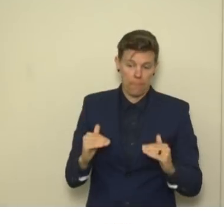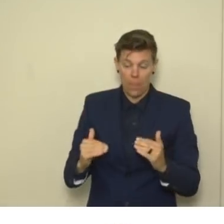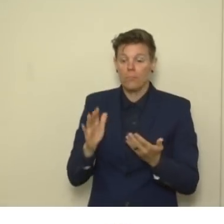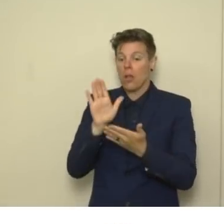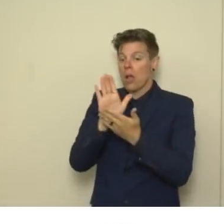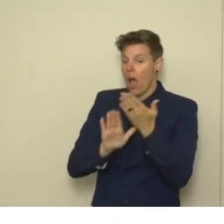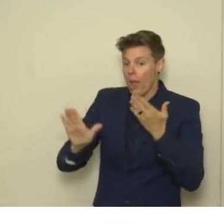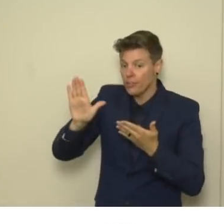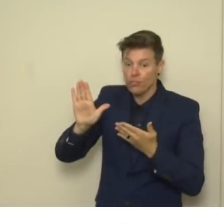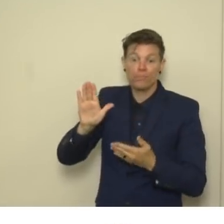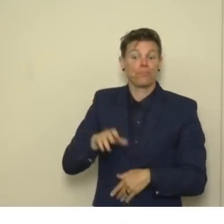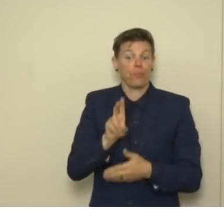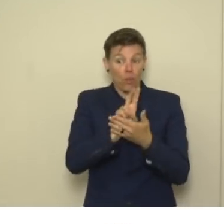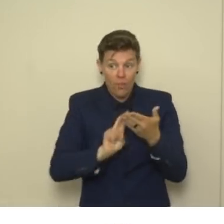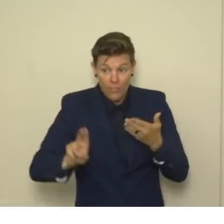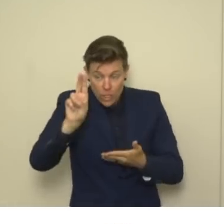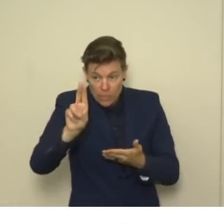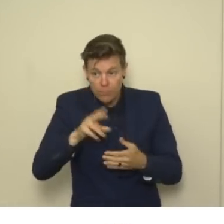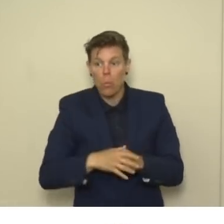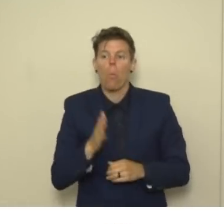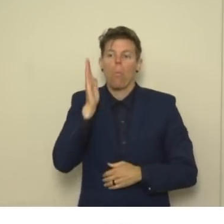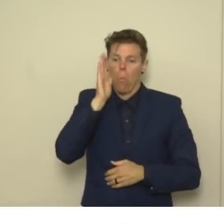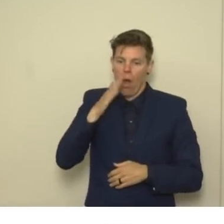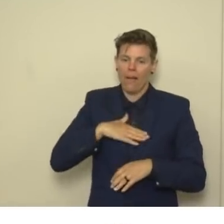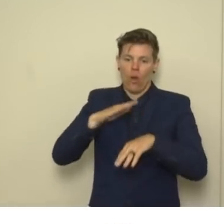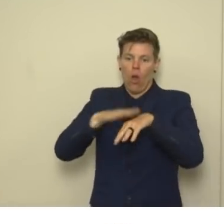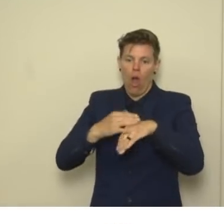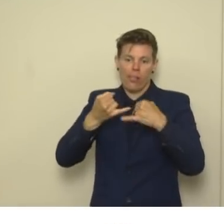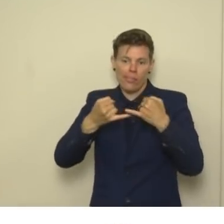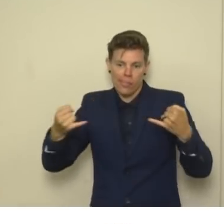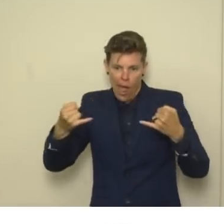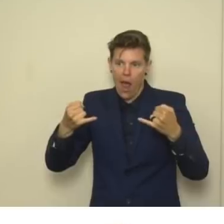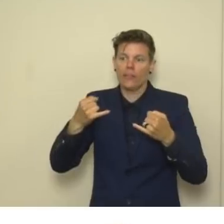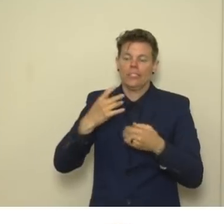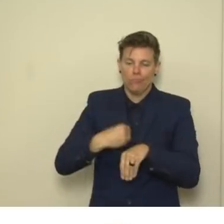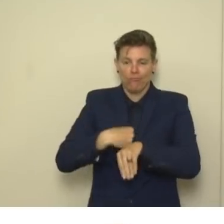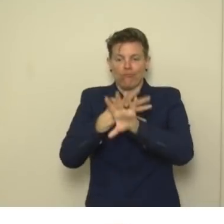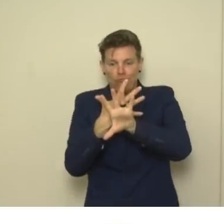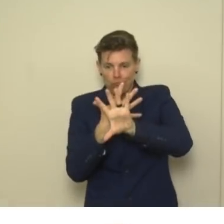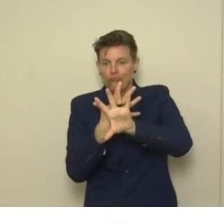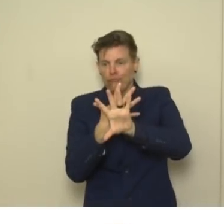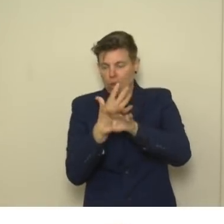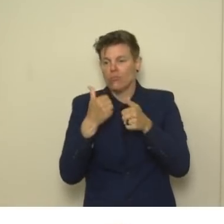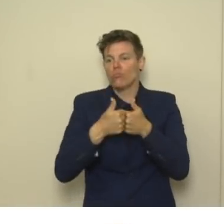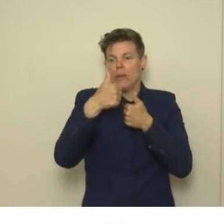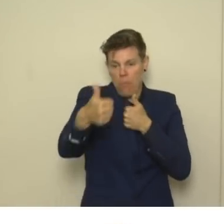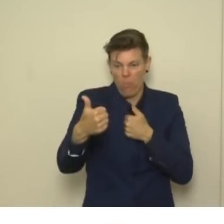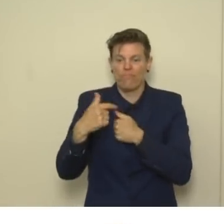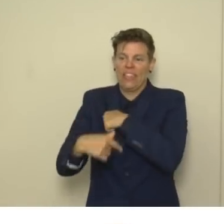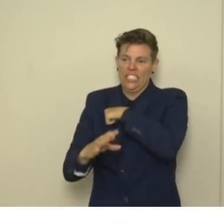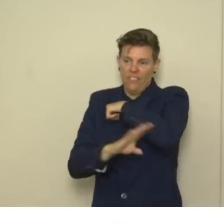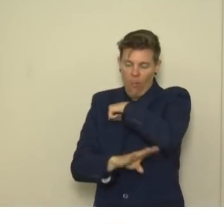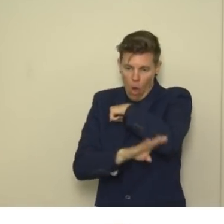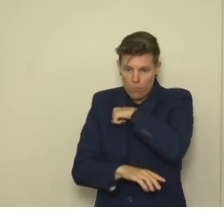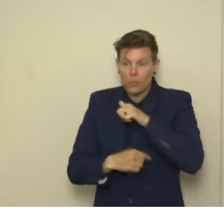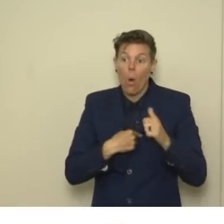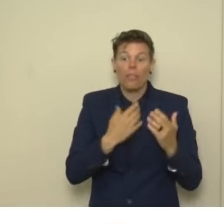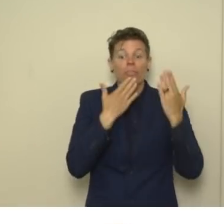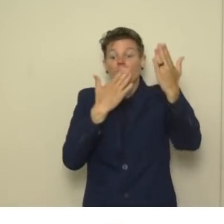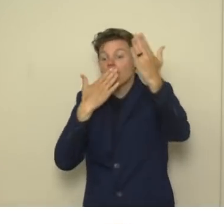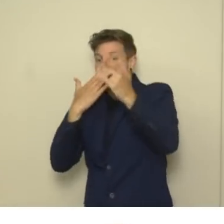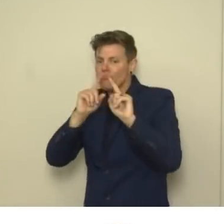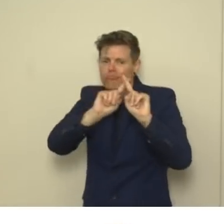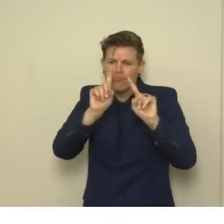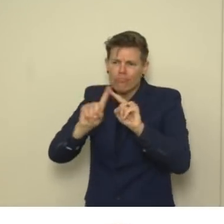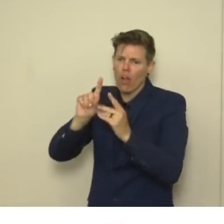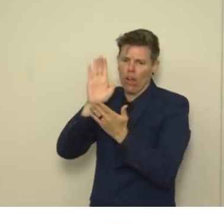deploying online and remote learning across their campuses this fall. And so I want to thank them for continuing to follow our public health